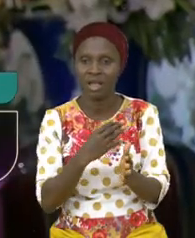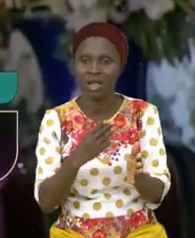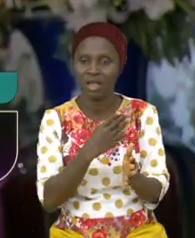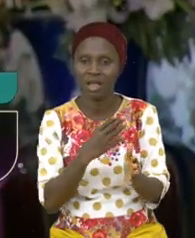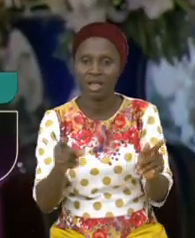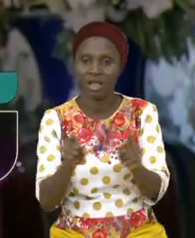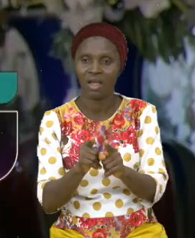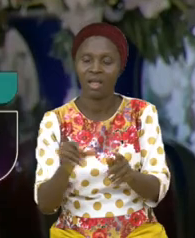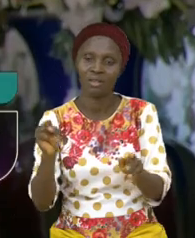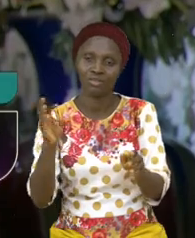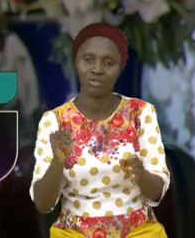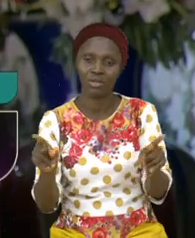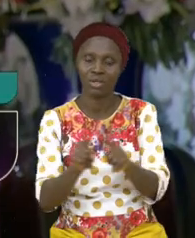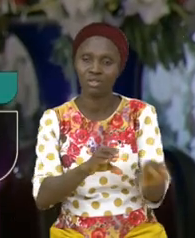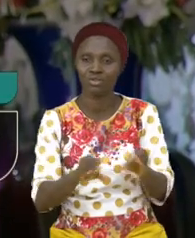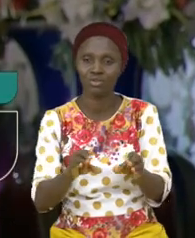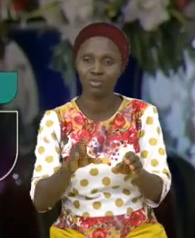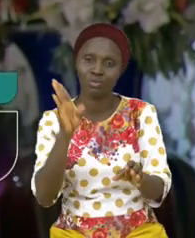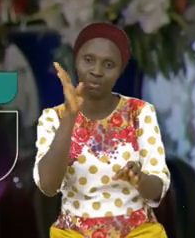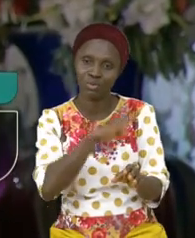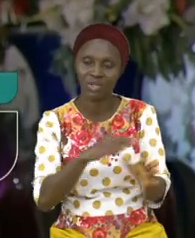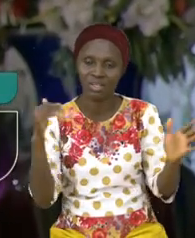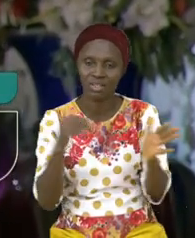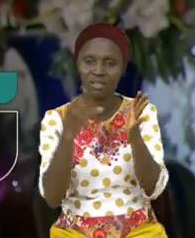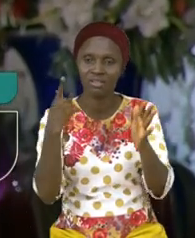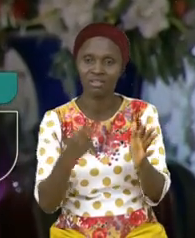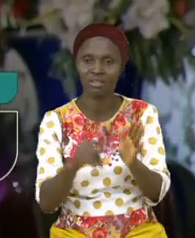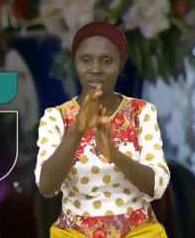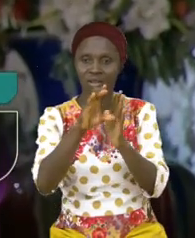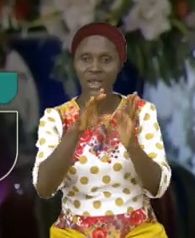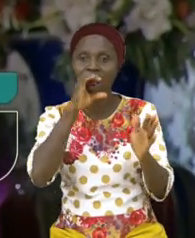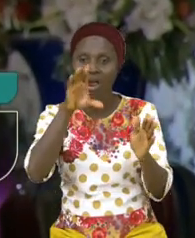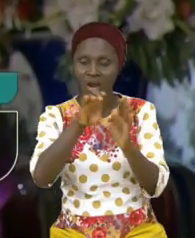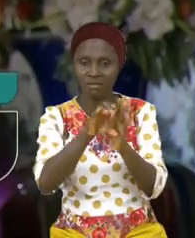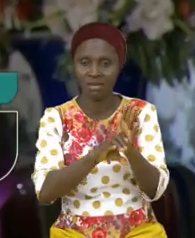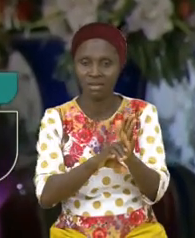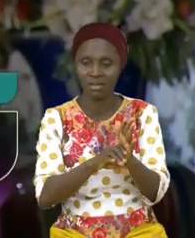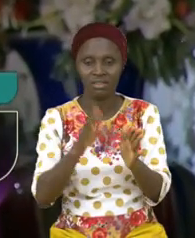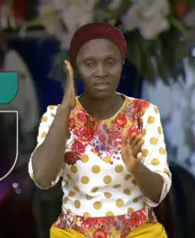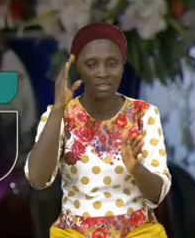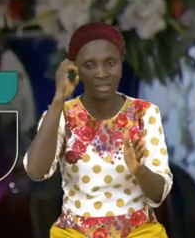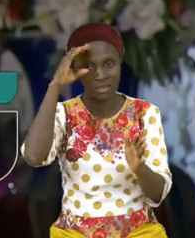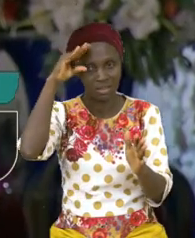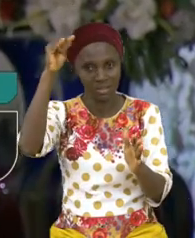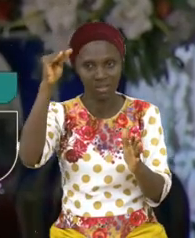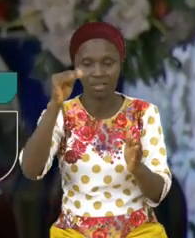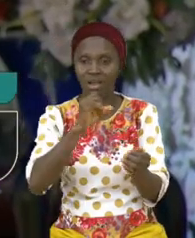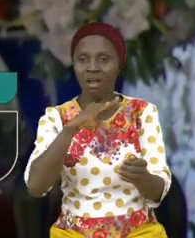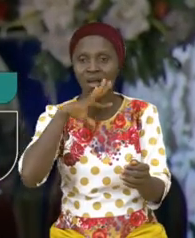wickedly against the covenant shall be corrupt by